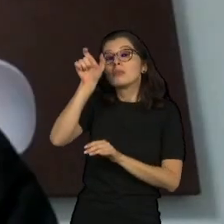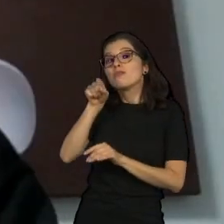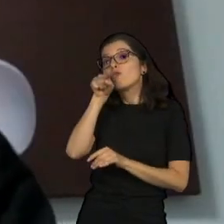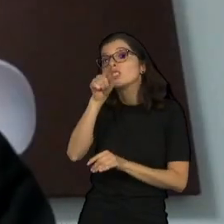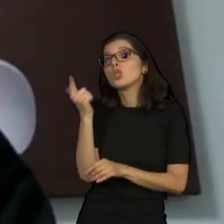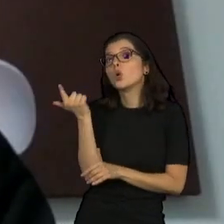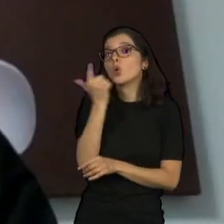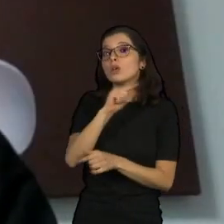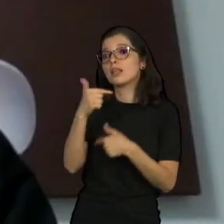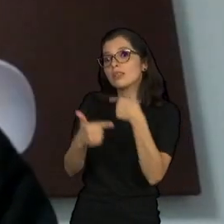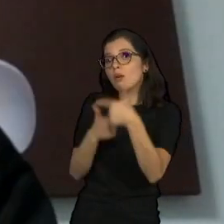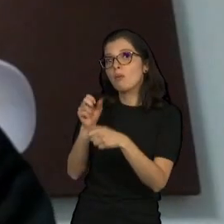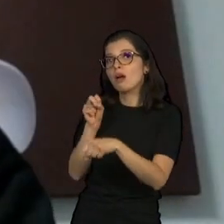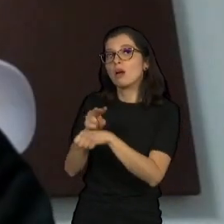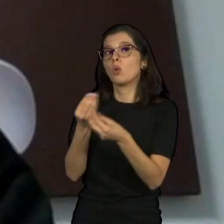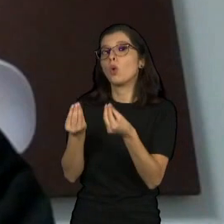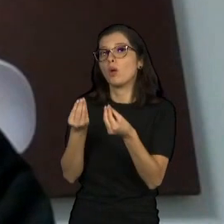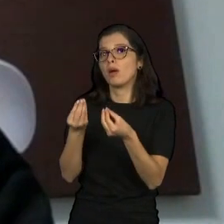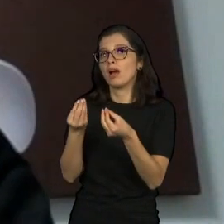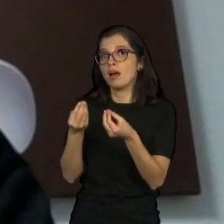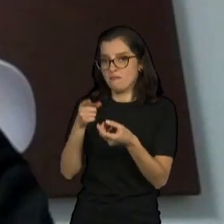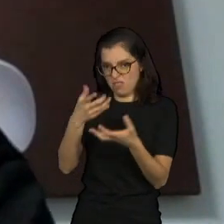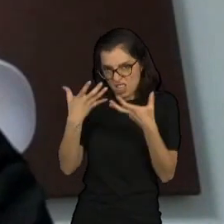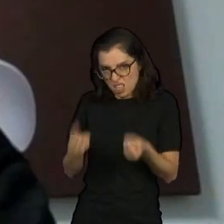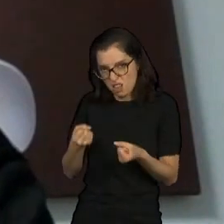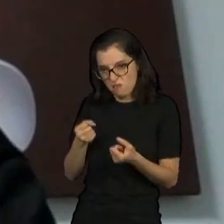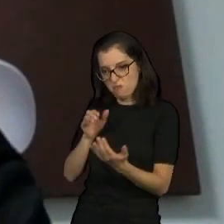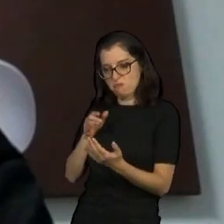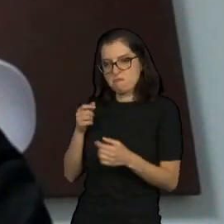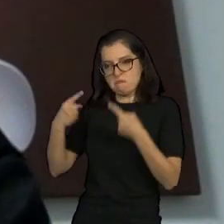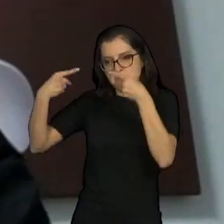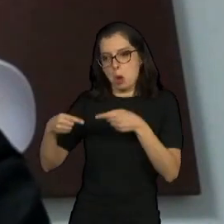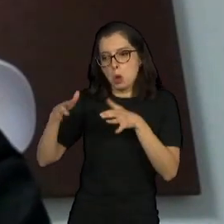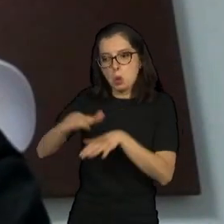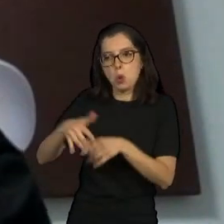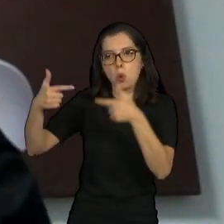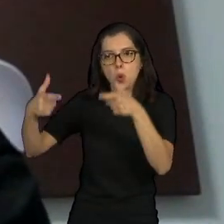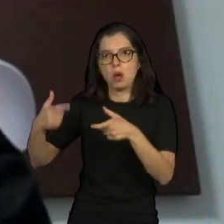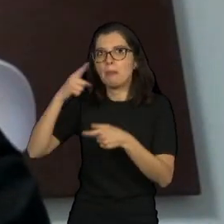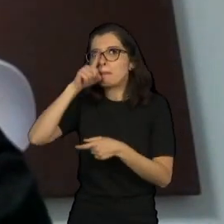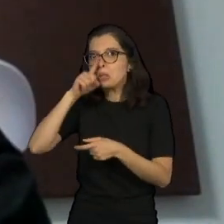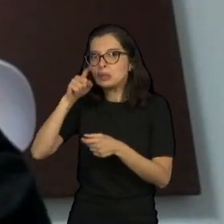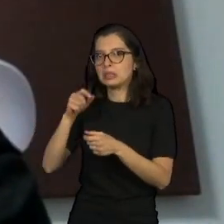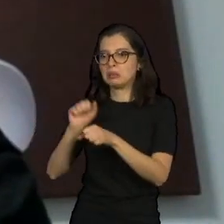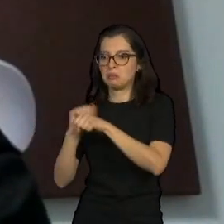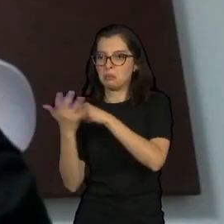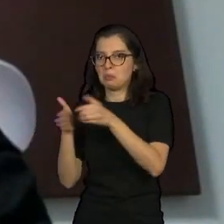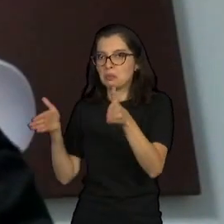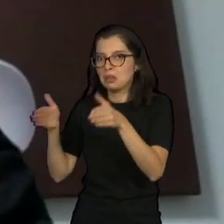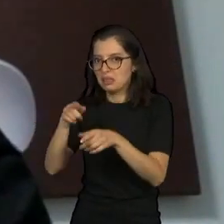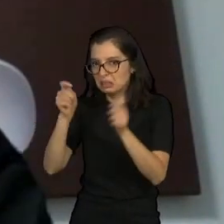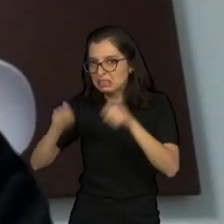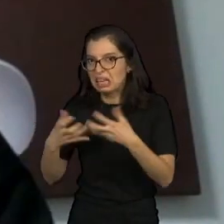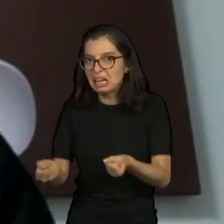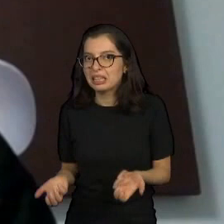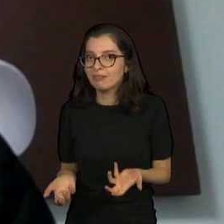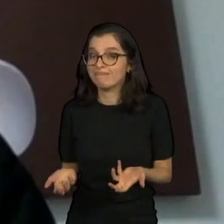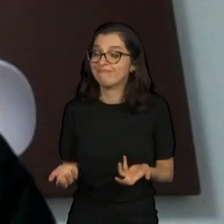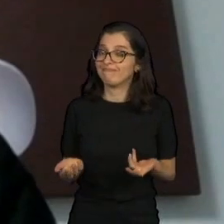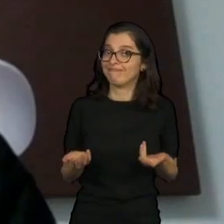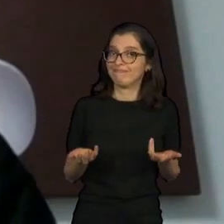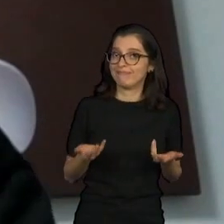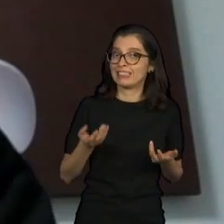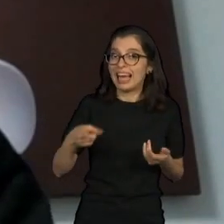to get a job which allows you not to go on a daily basis to, you know, face the danger of